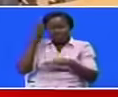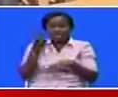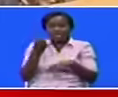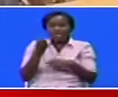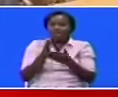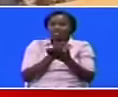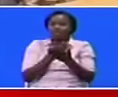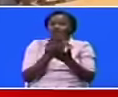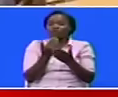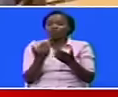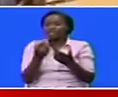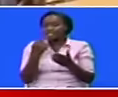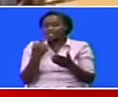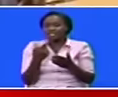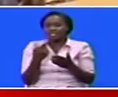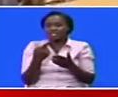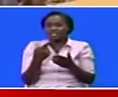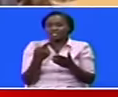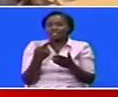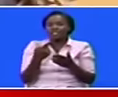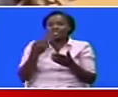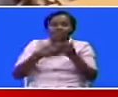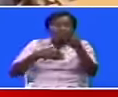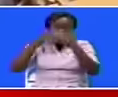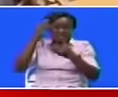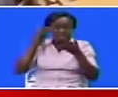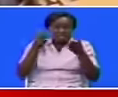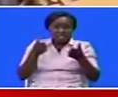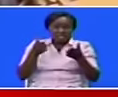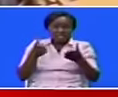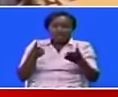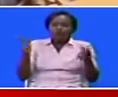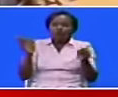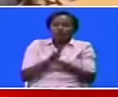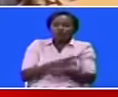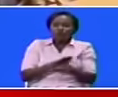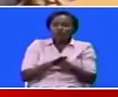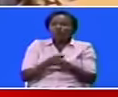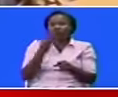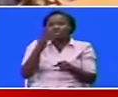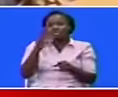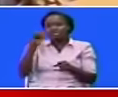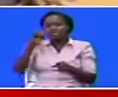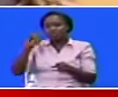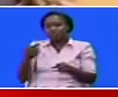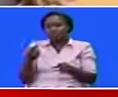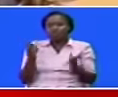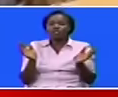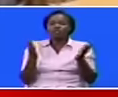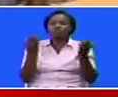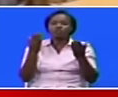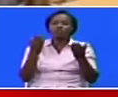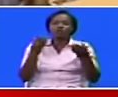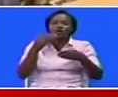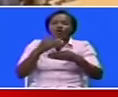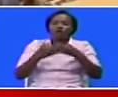has said is the university will now be given 300 million shillings to improve on the infrastructure